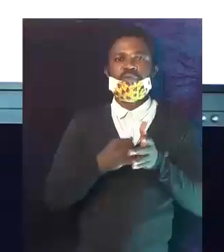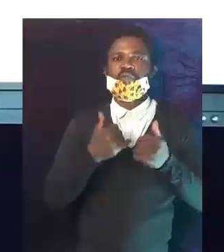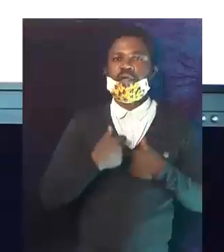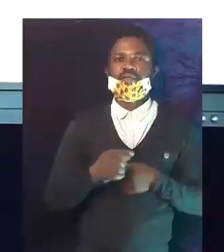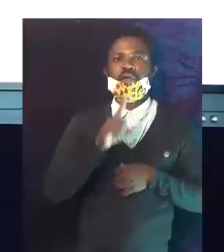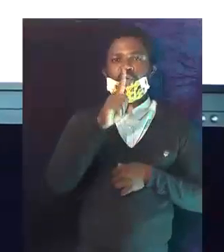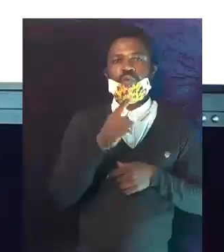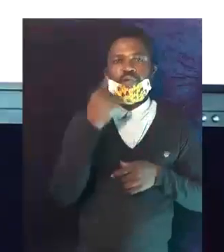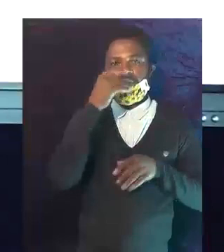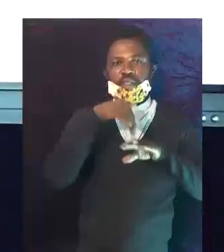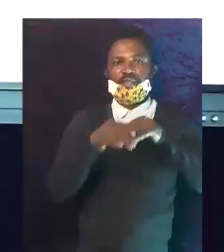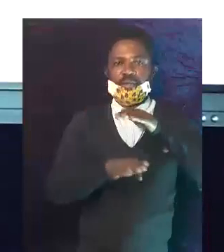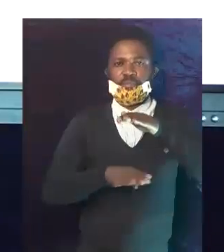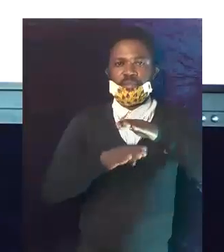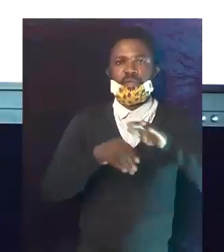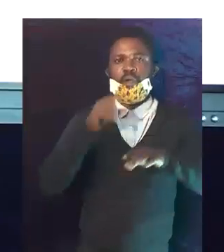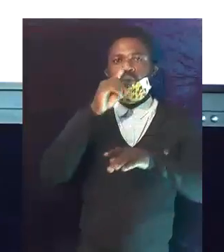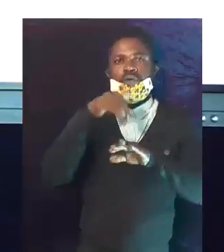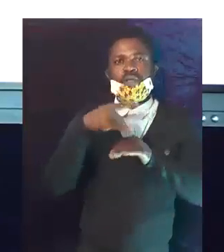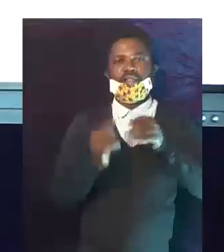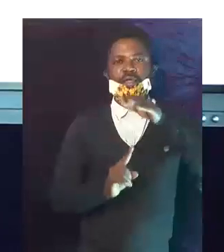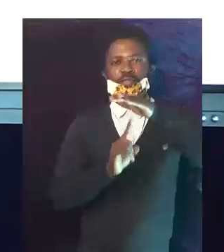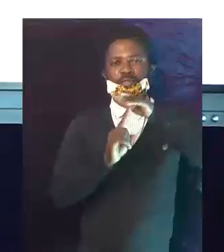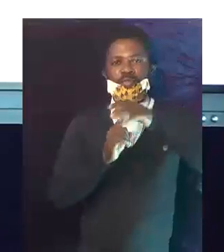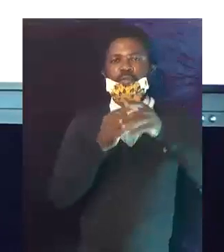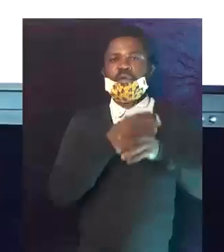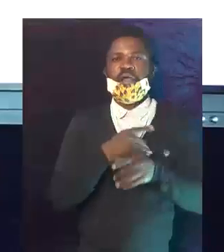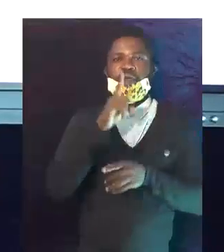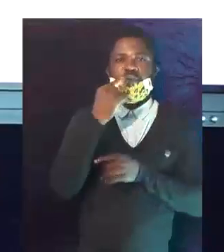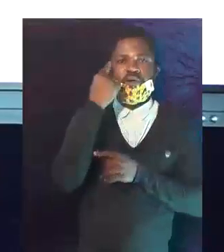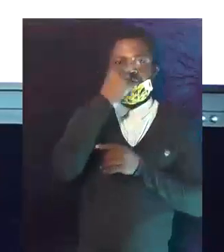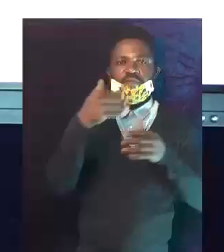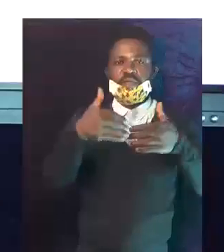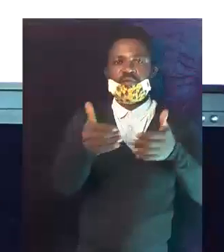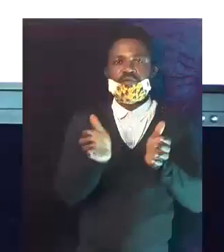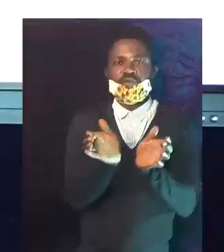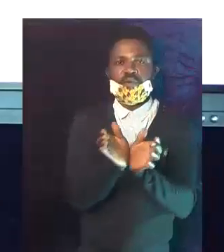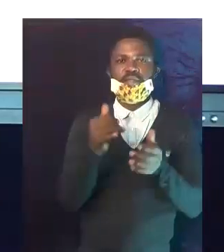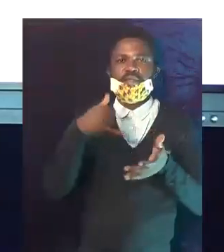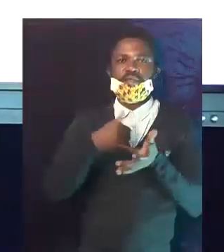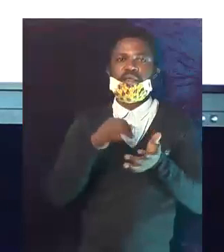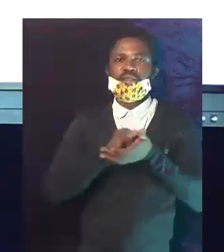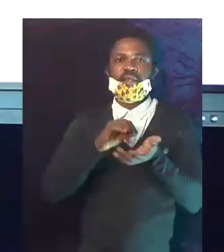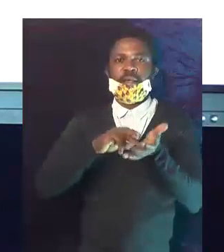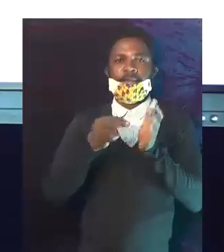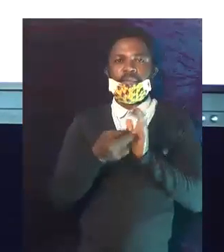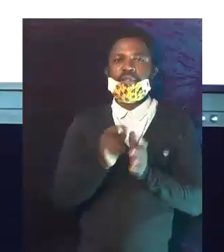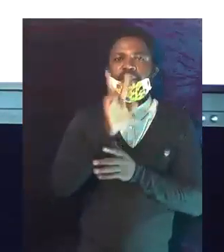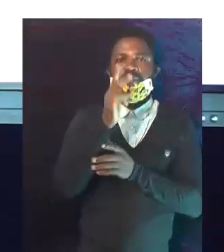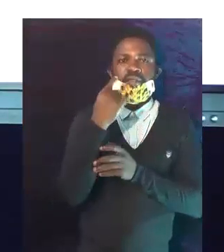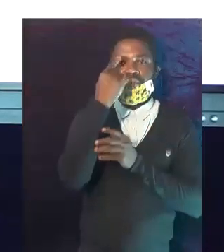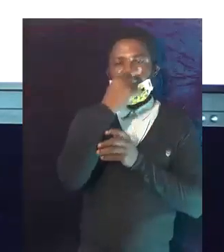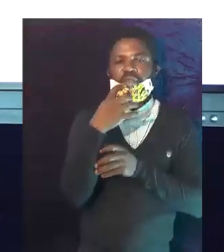has one face at the base, one face at the bottom, and there is one face around it, so that makes